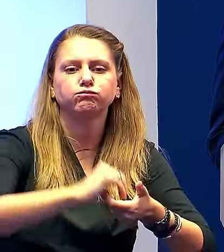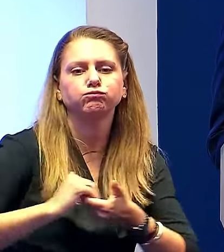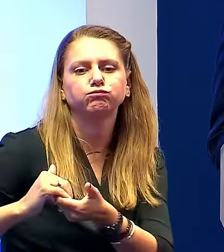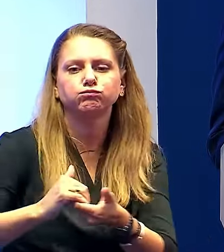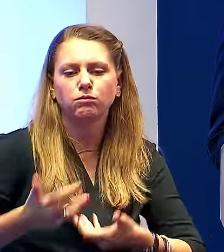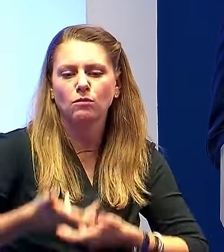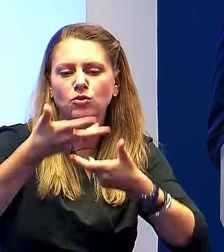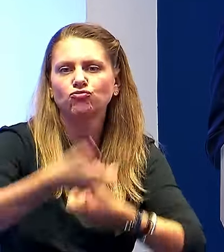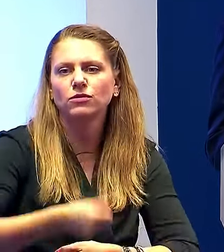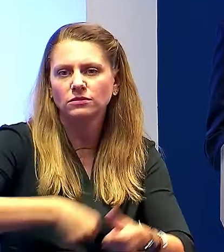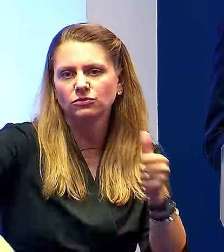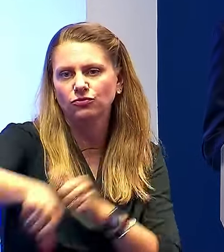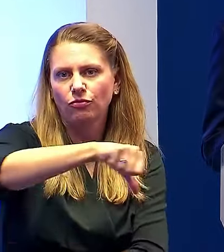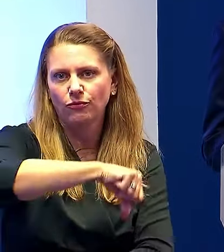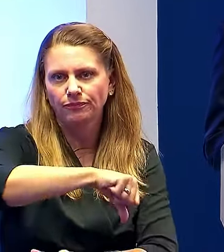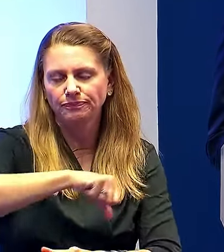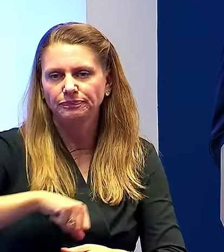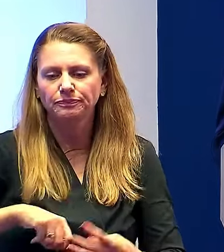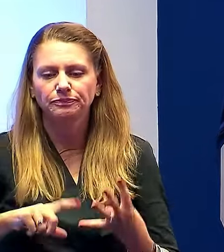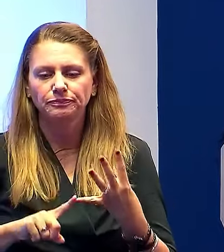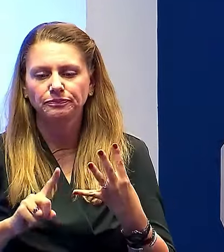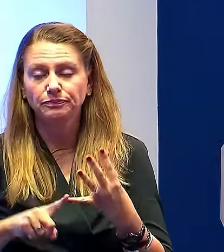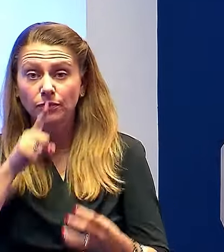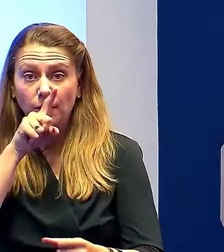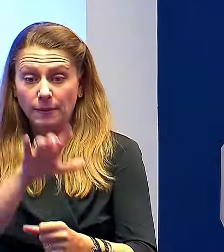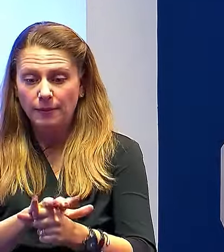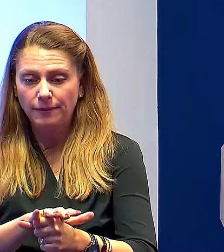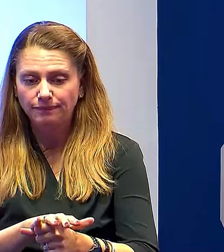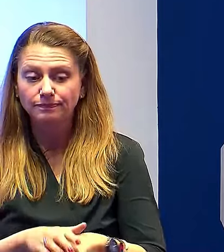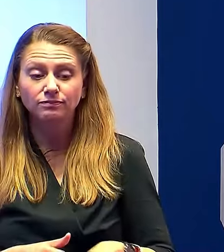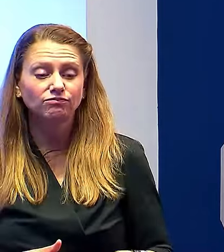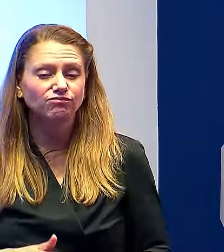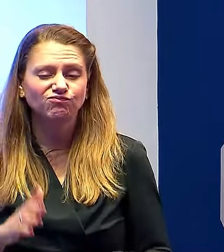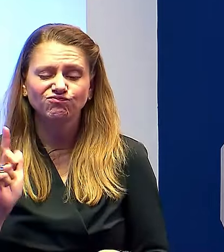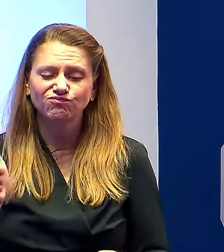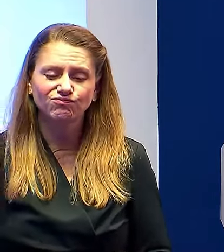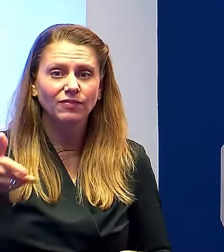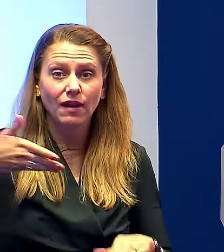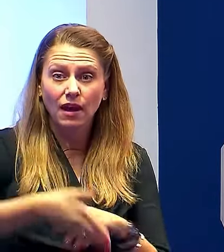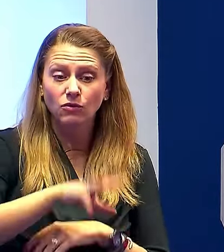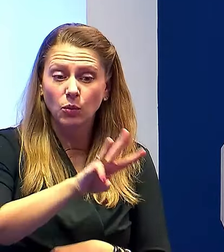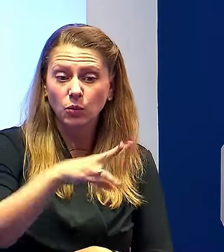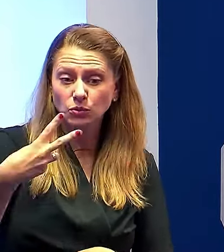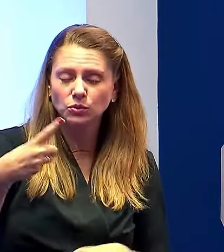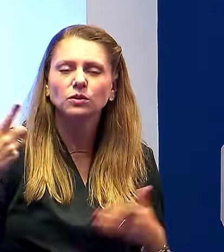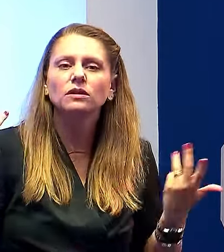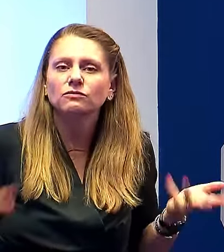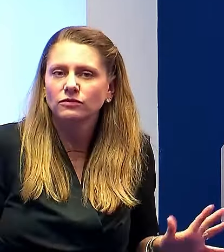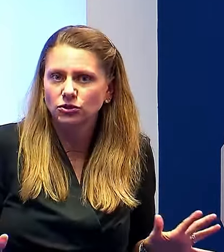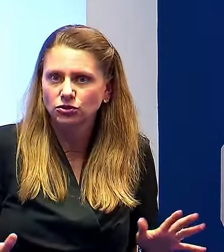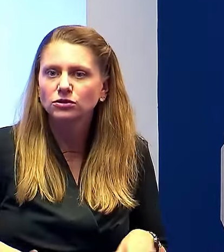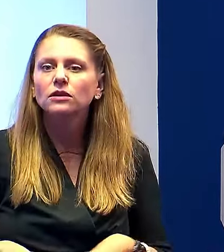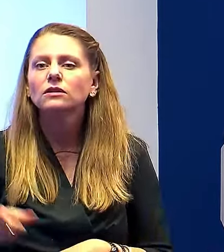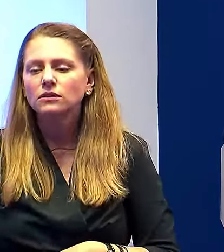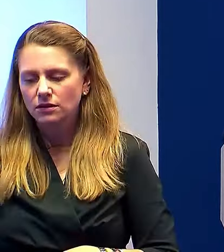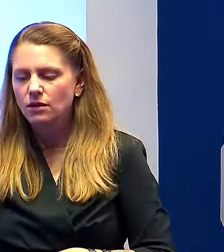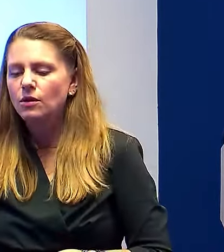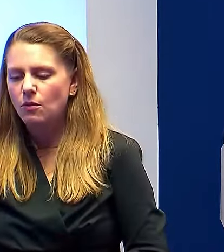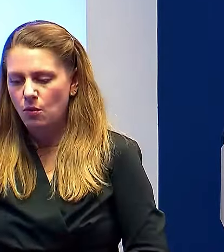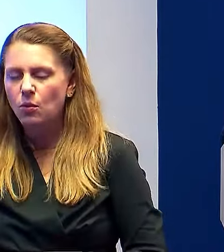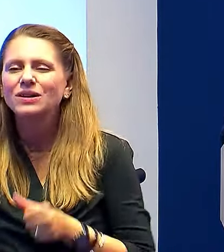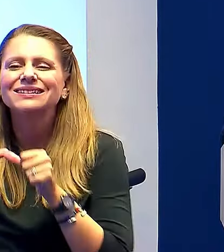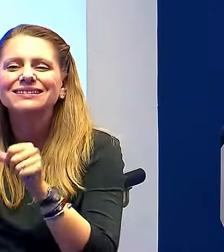Commitment. Long after World War II ended, Bob Hope continued to entertain troops at home and abroad for the rest of his